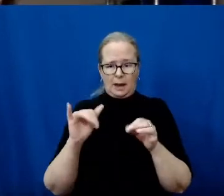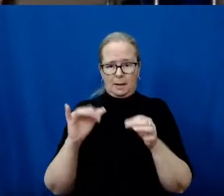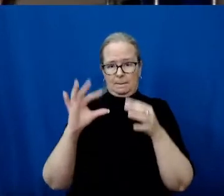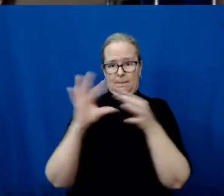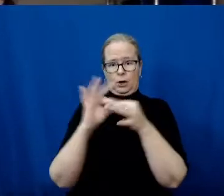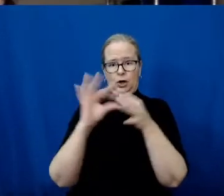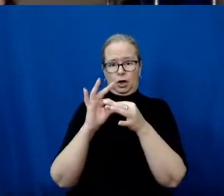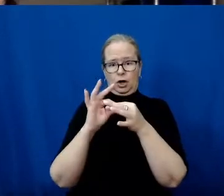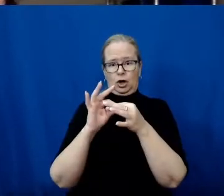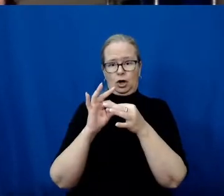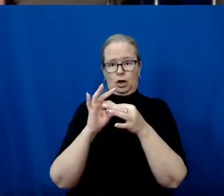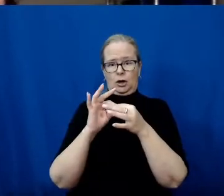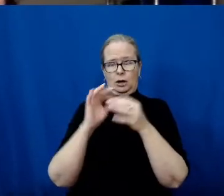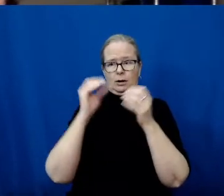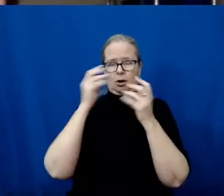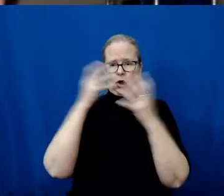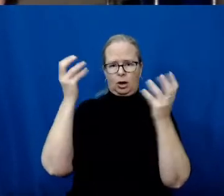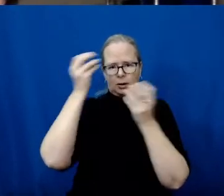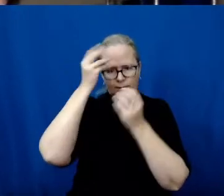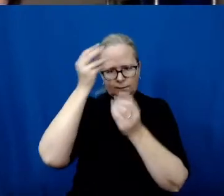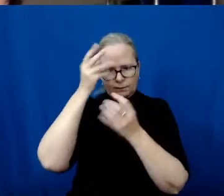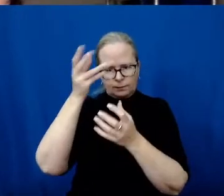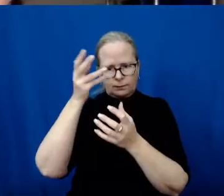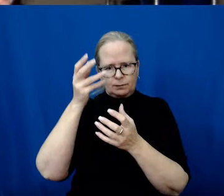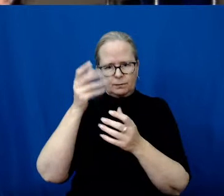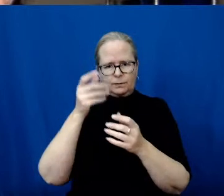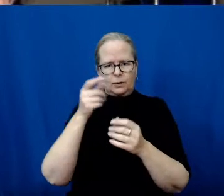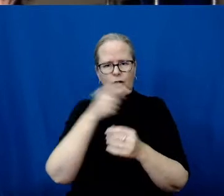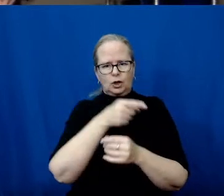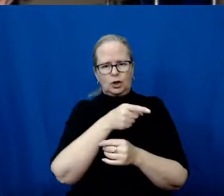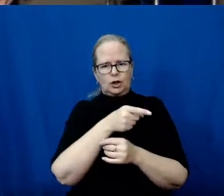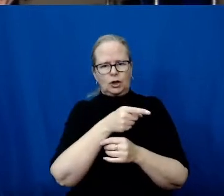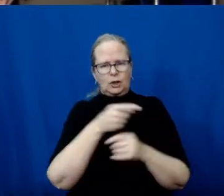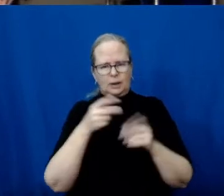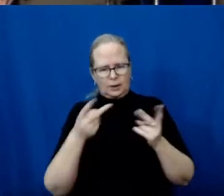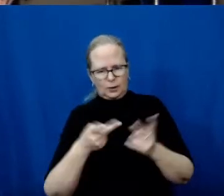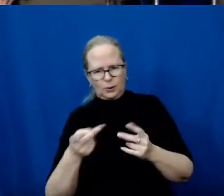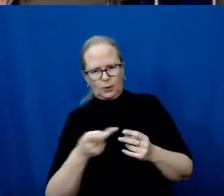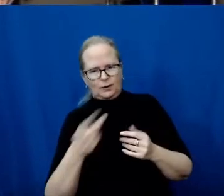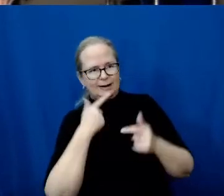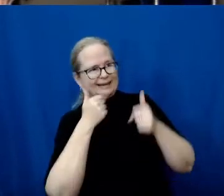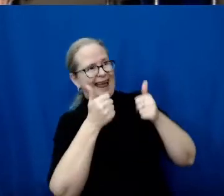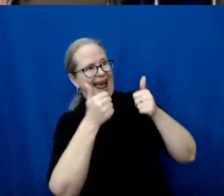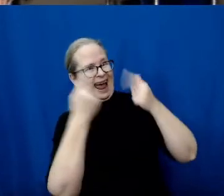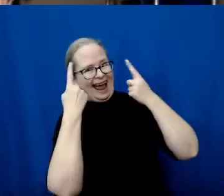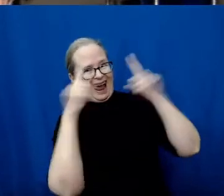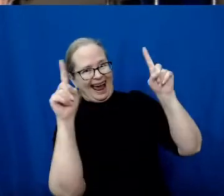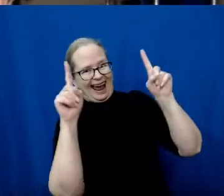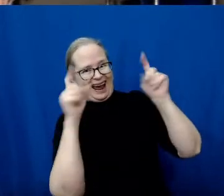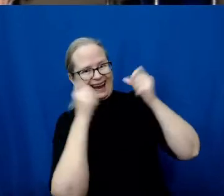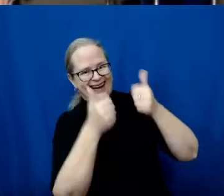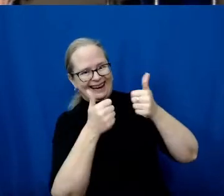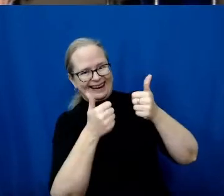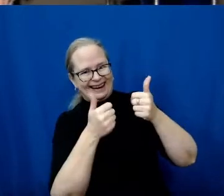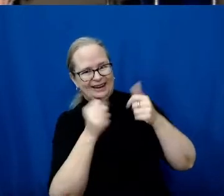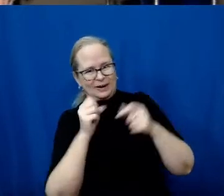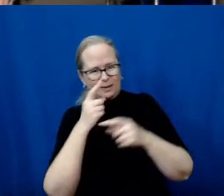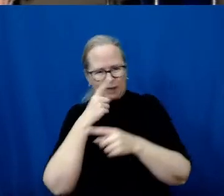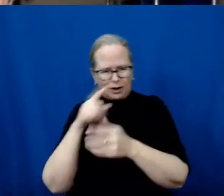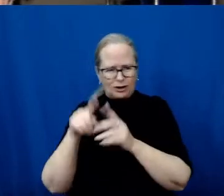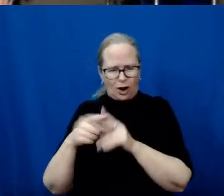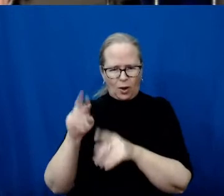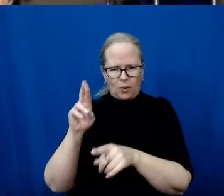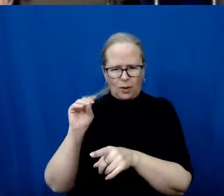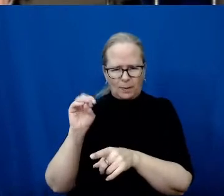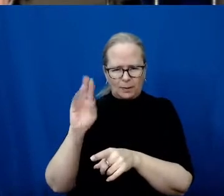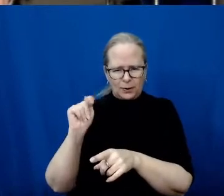it is a victory, people are hearing us? Robert, maybe starting with you and then over to Amanda. Well, all I can say, Ryan, is after 40 years of